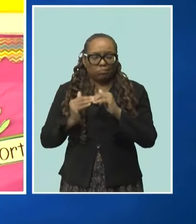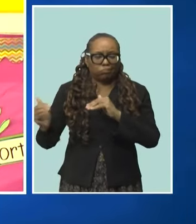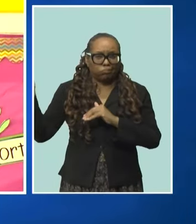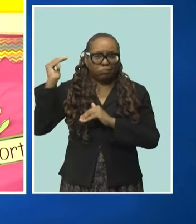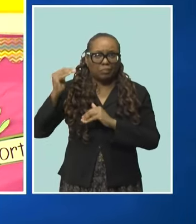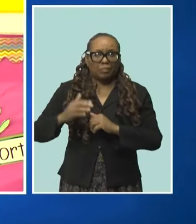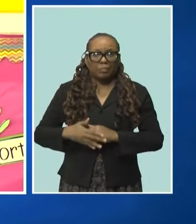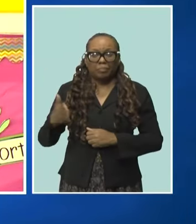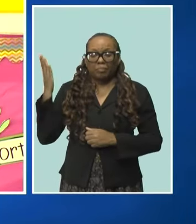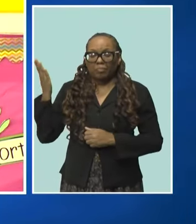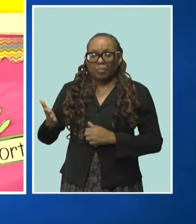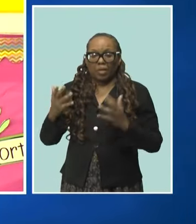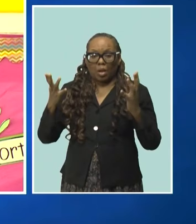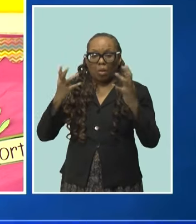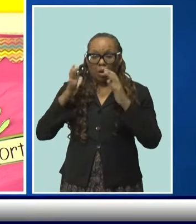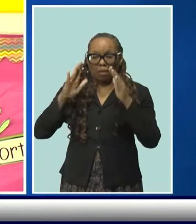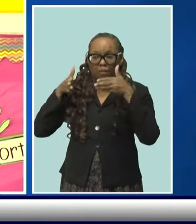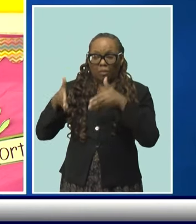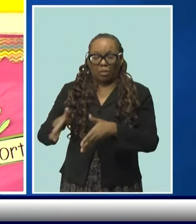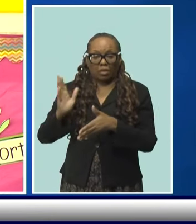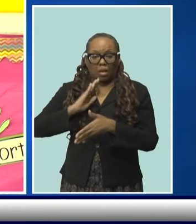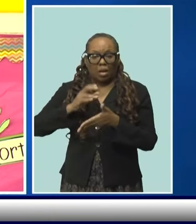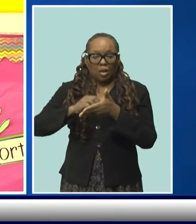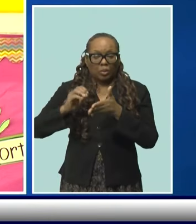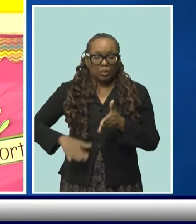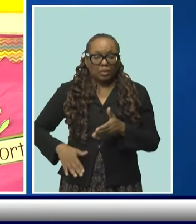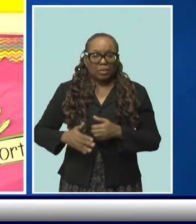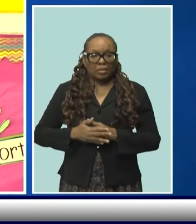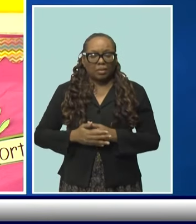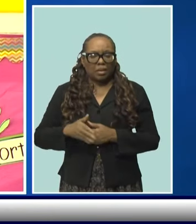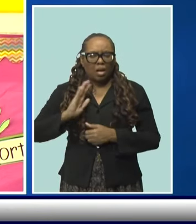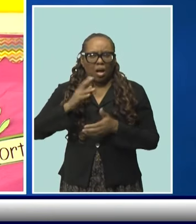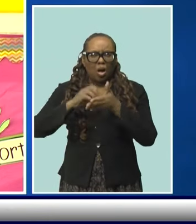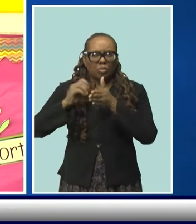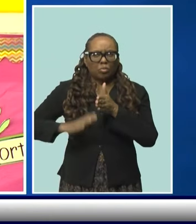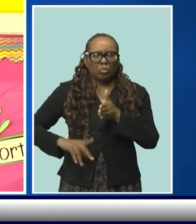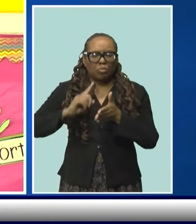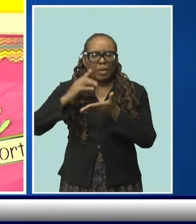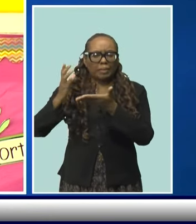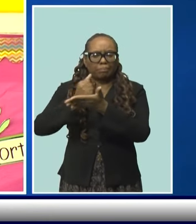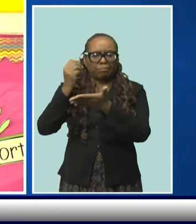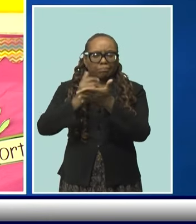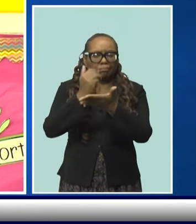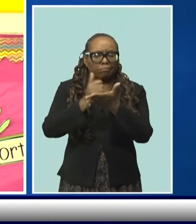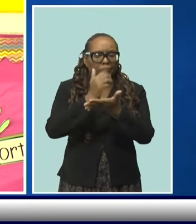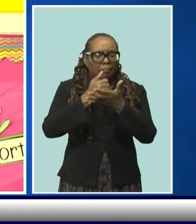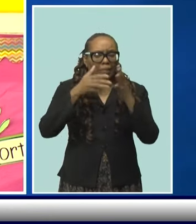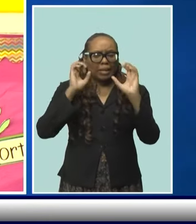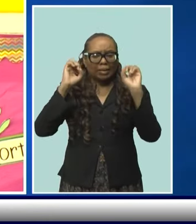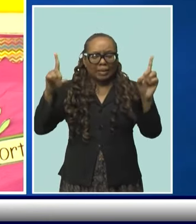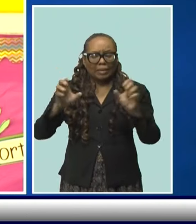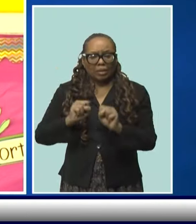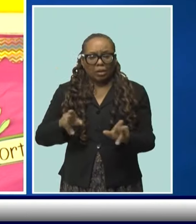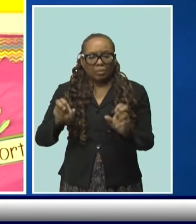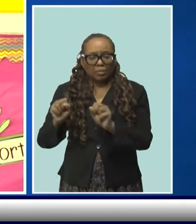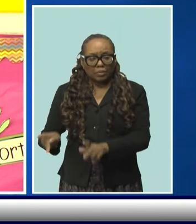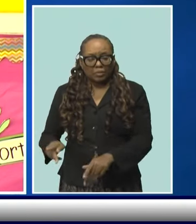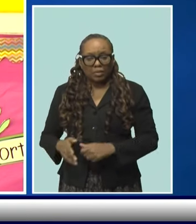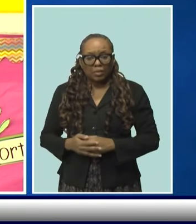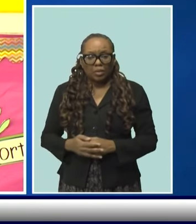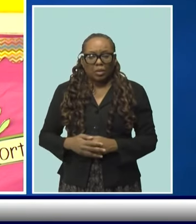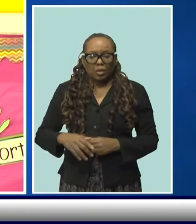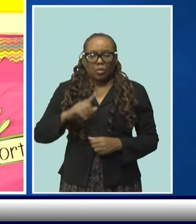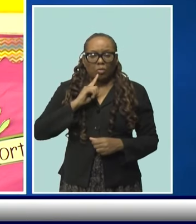our students. Through this initiative, they will gain invaluable educational opportunities, delving into